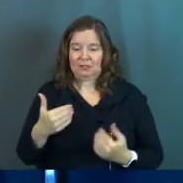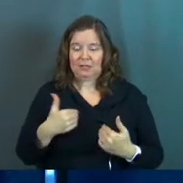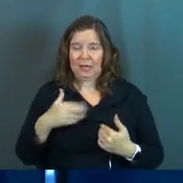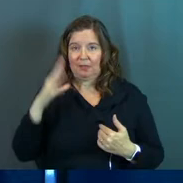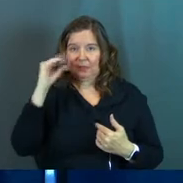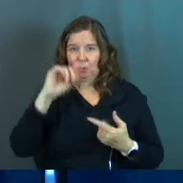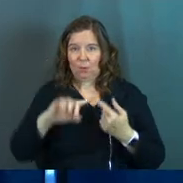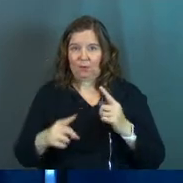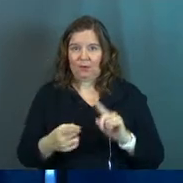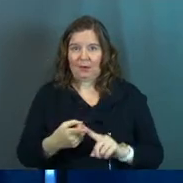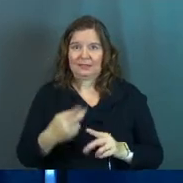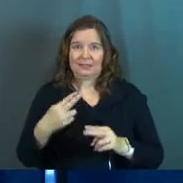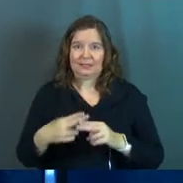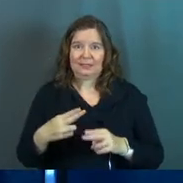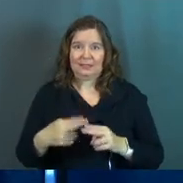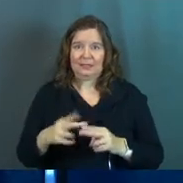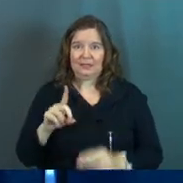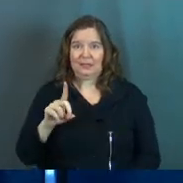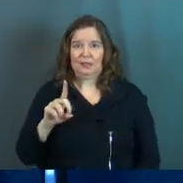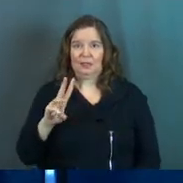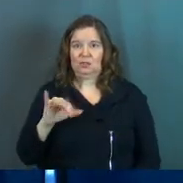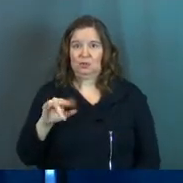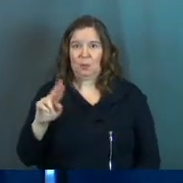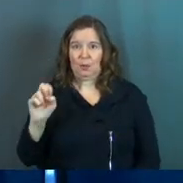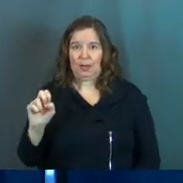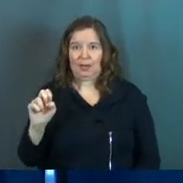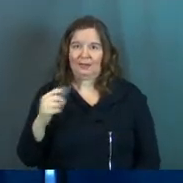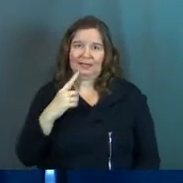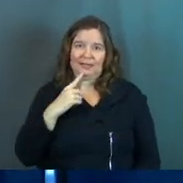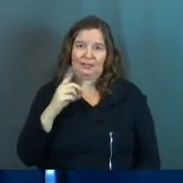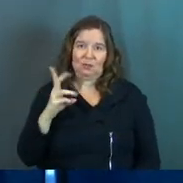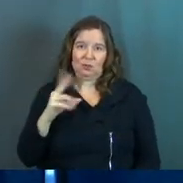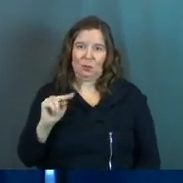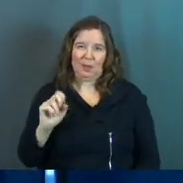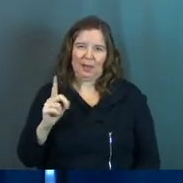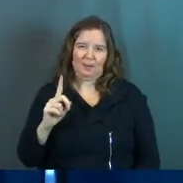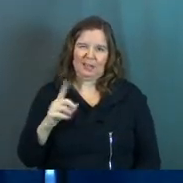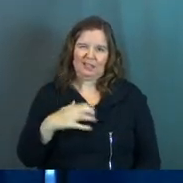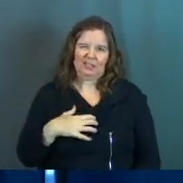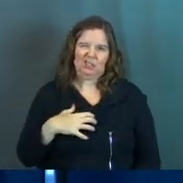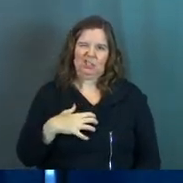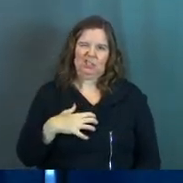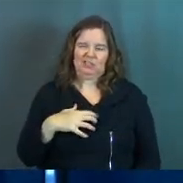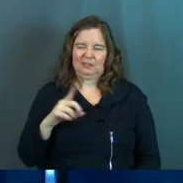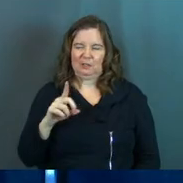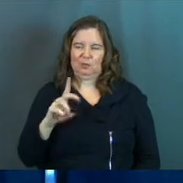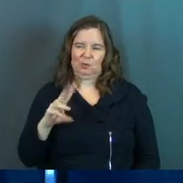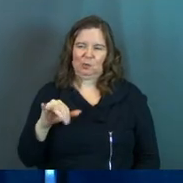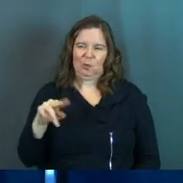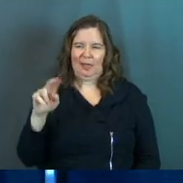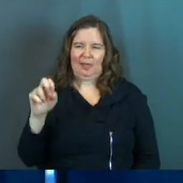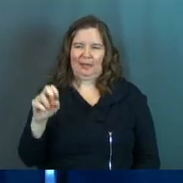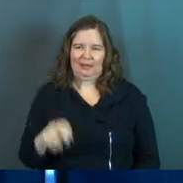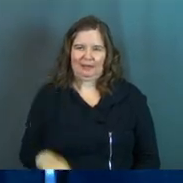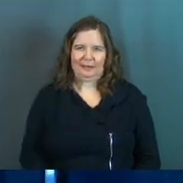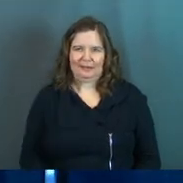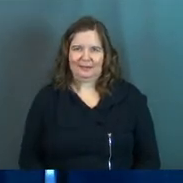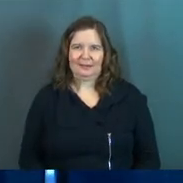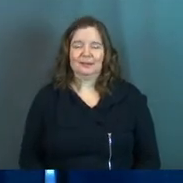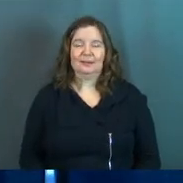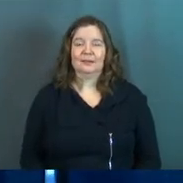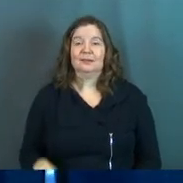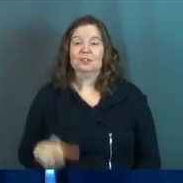had this boyfriend. Boyfriend's name was Dwayne. And say Dwayne right now, but kind of growl when you say it, Dwayne.